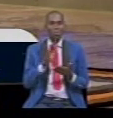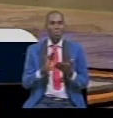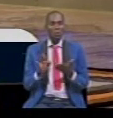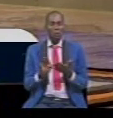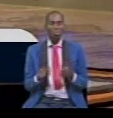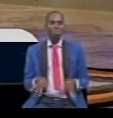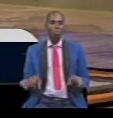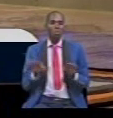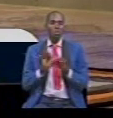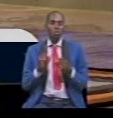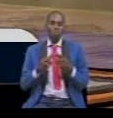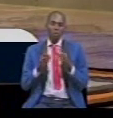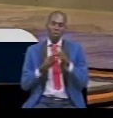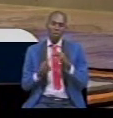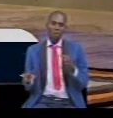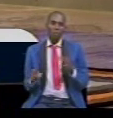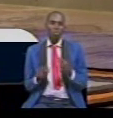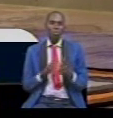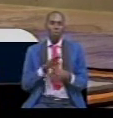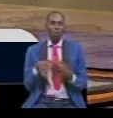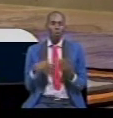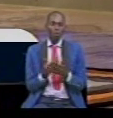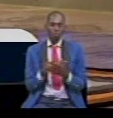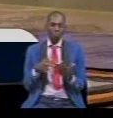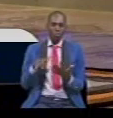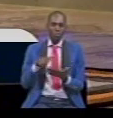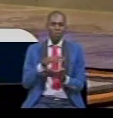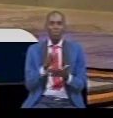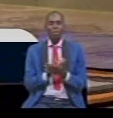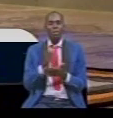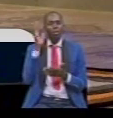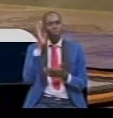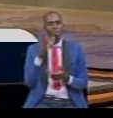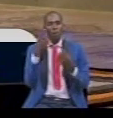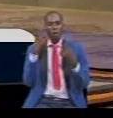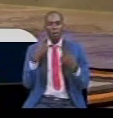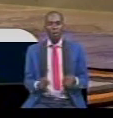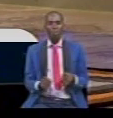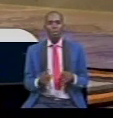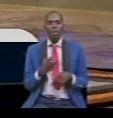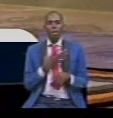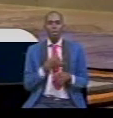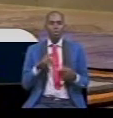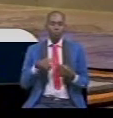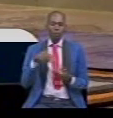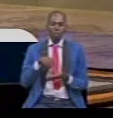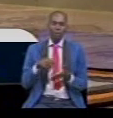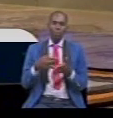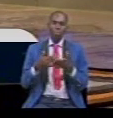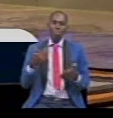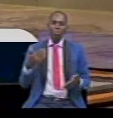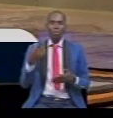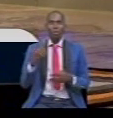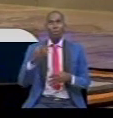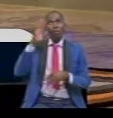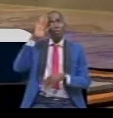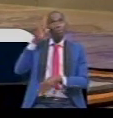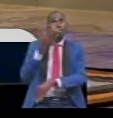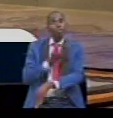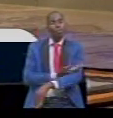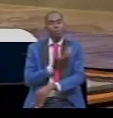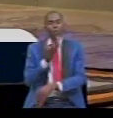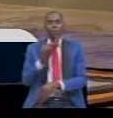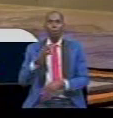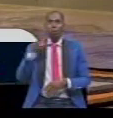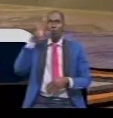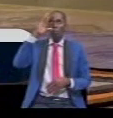all these things that shall come to pass, and to stand before the Son